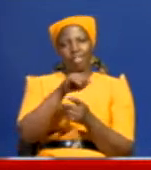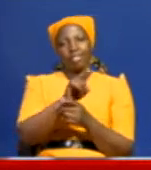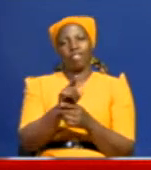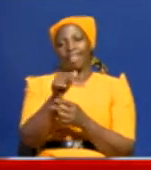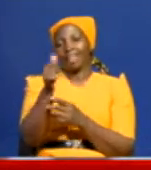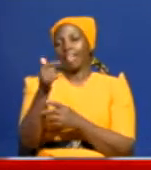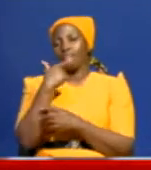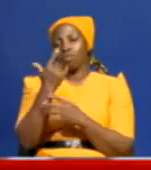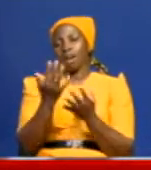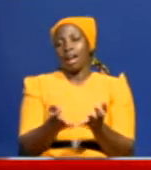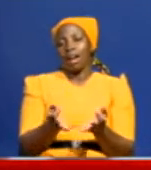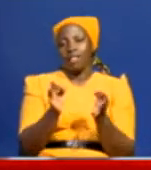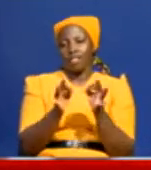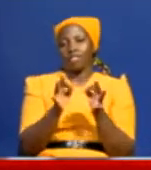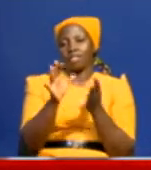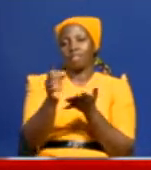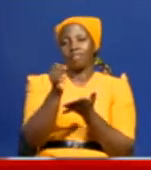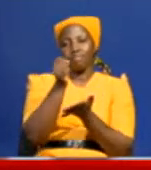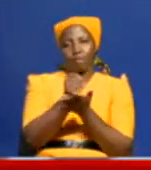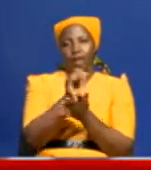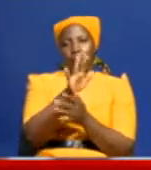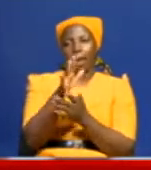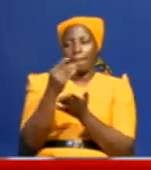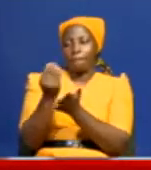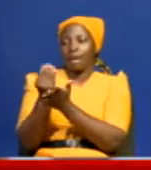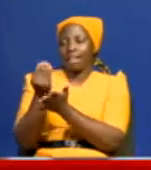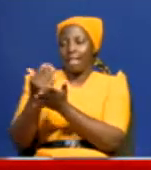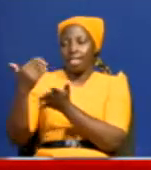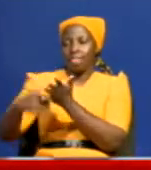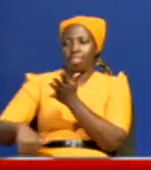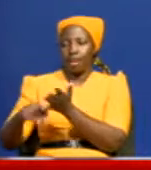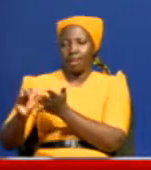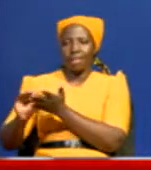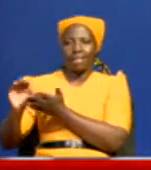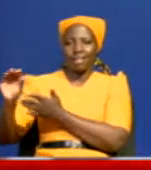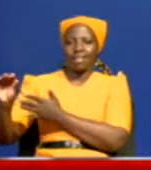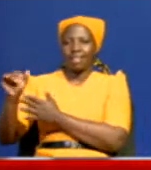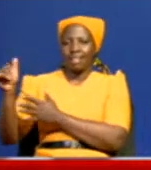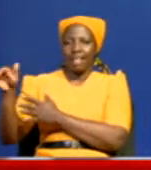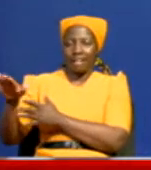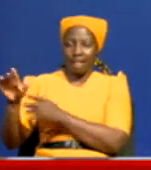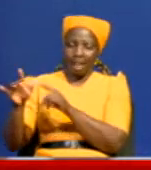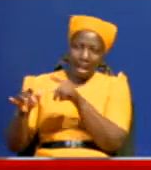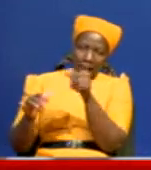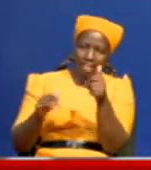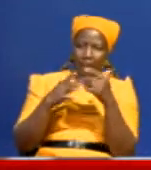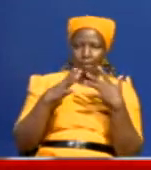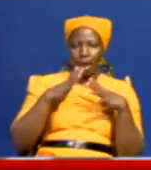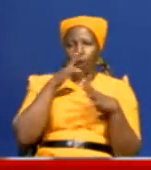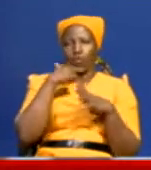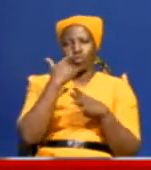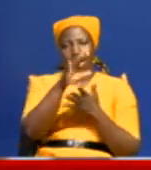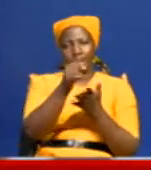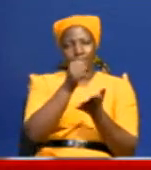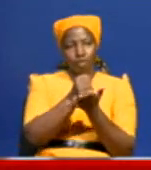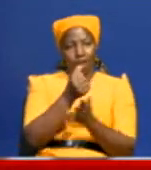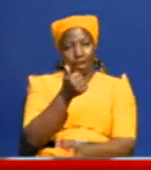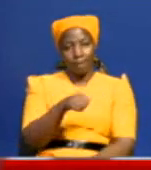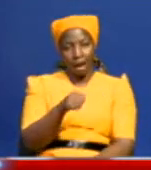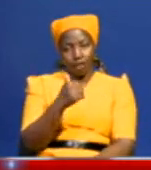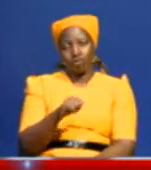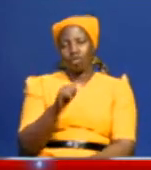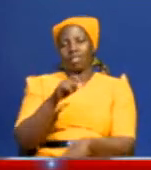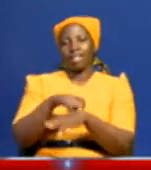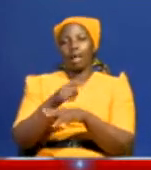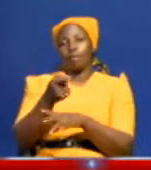their pension is being populated elsewhere, for those Kenyans who are not formally employed, time will come when